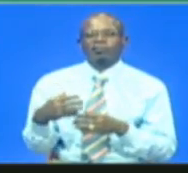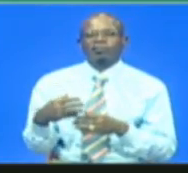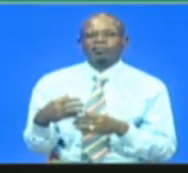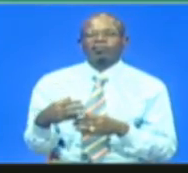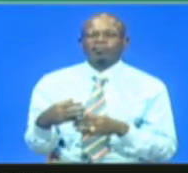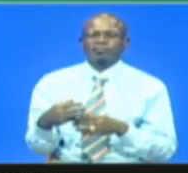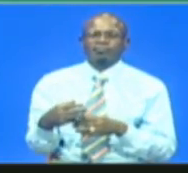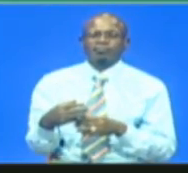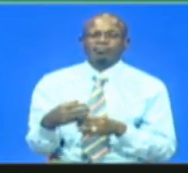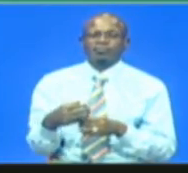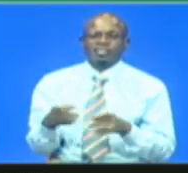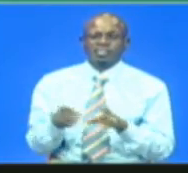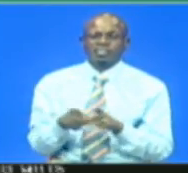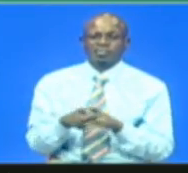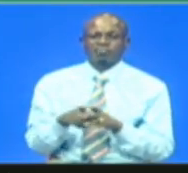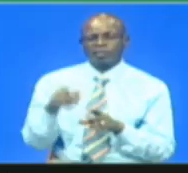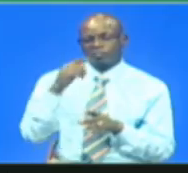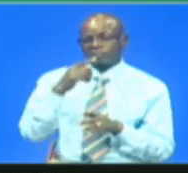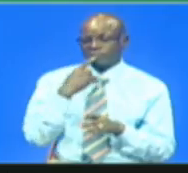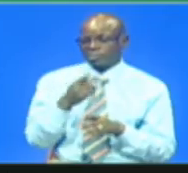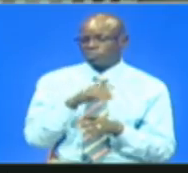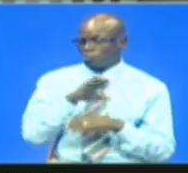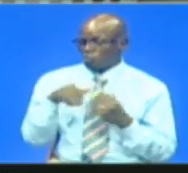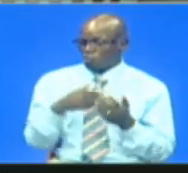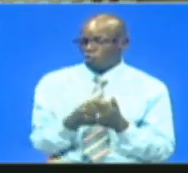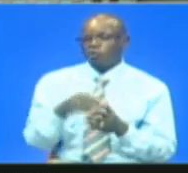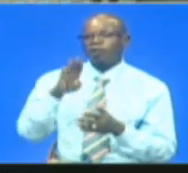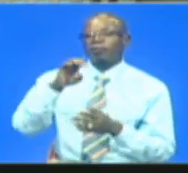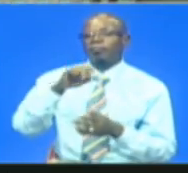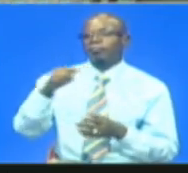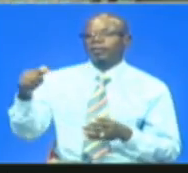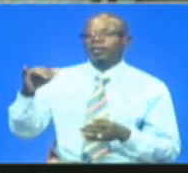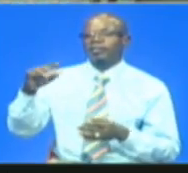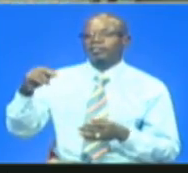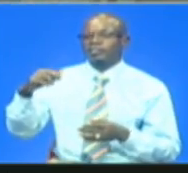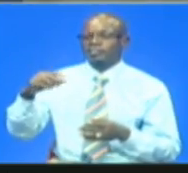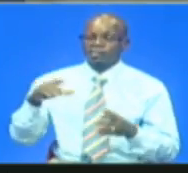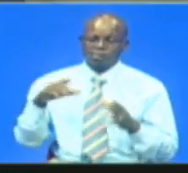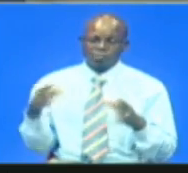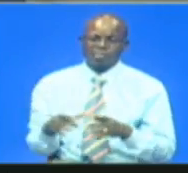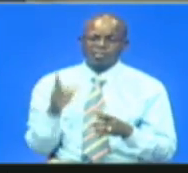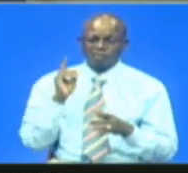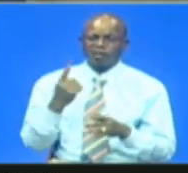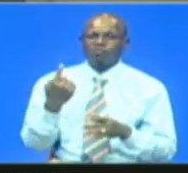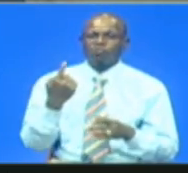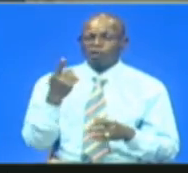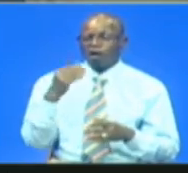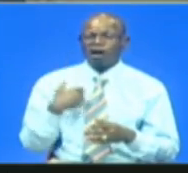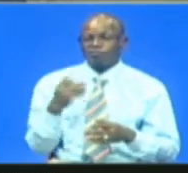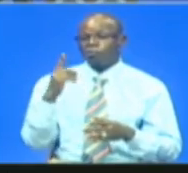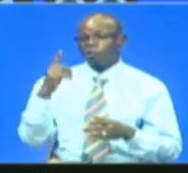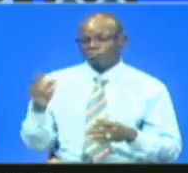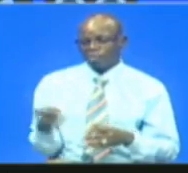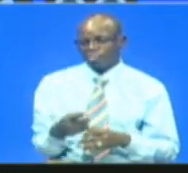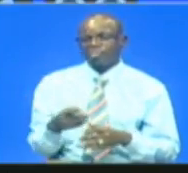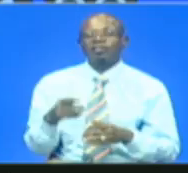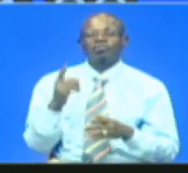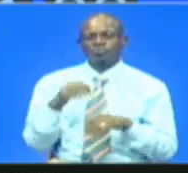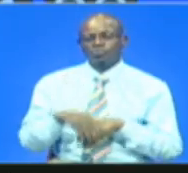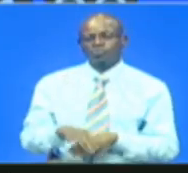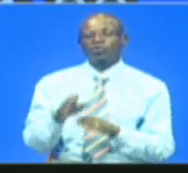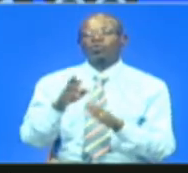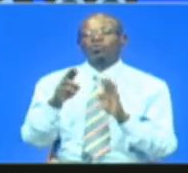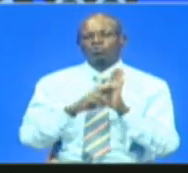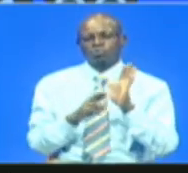government, all betting companies now have only 1 month to comply with the new directive on their advertisements.